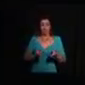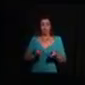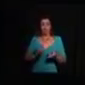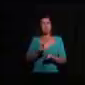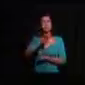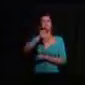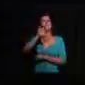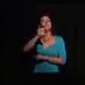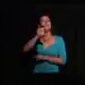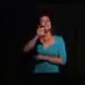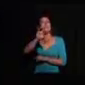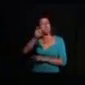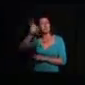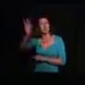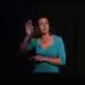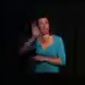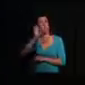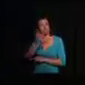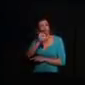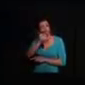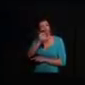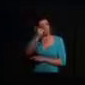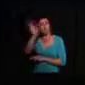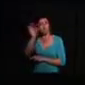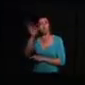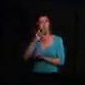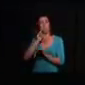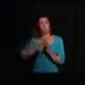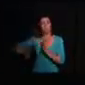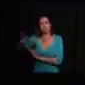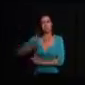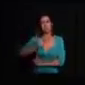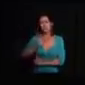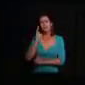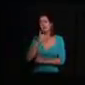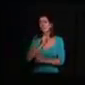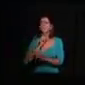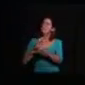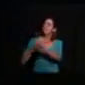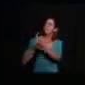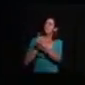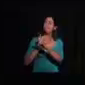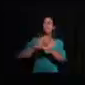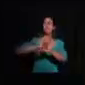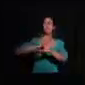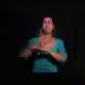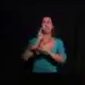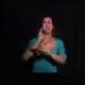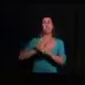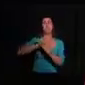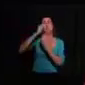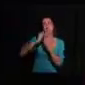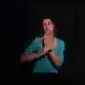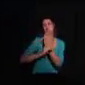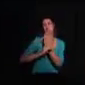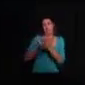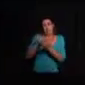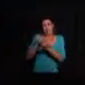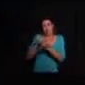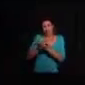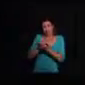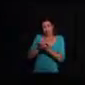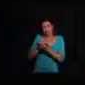have a mandate to deliver a program across Canada. So this was recognized, and through that organization, the Canadian